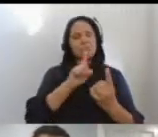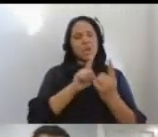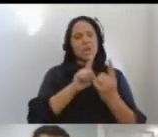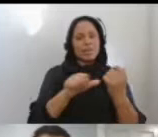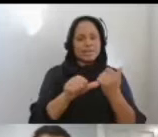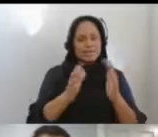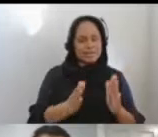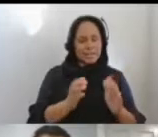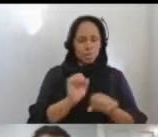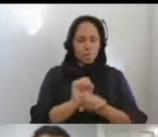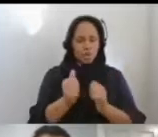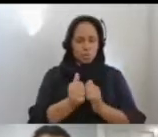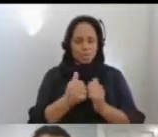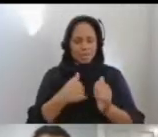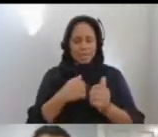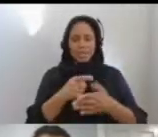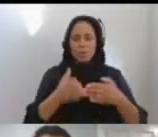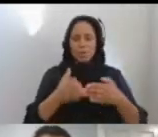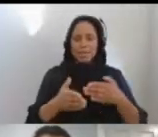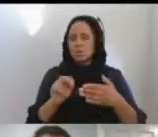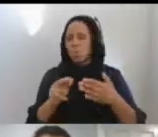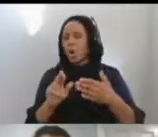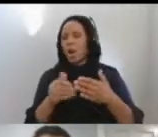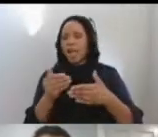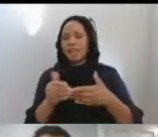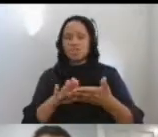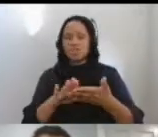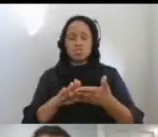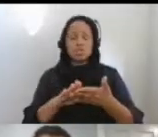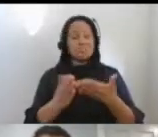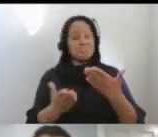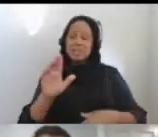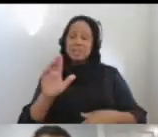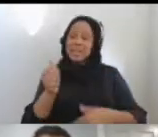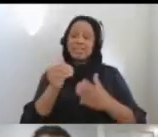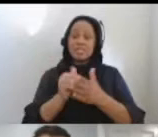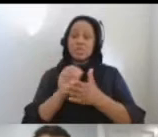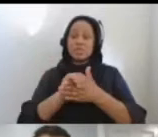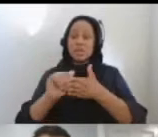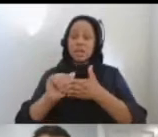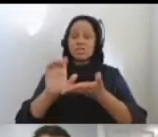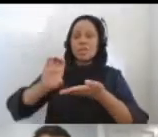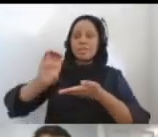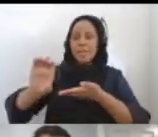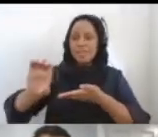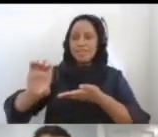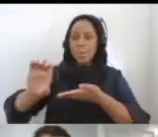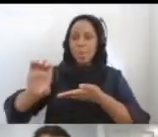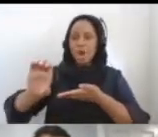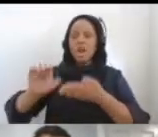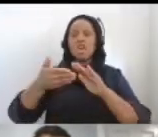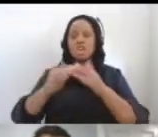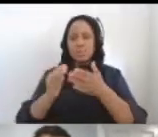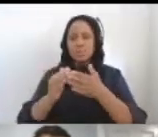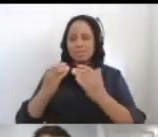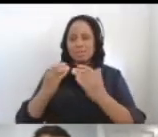me on the weekends or after school. And I might use $10,000 to pay for community classes that I